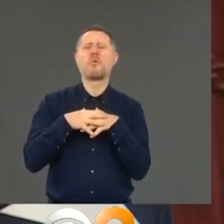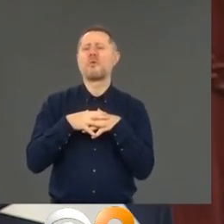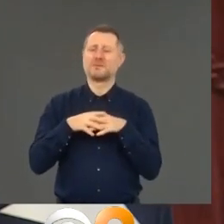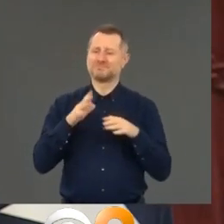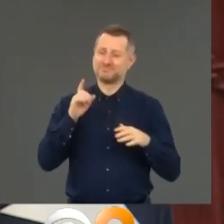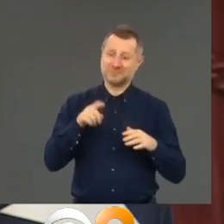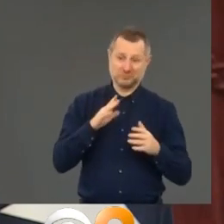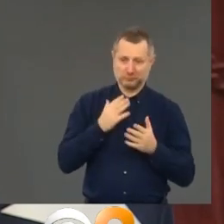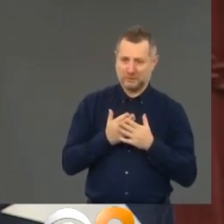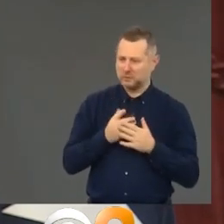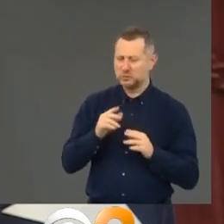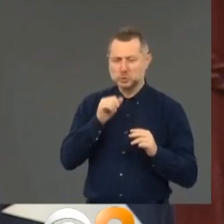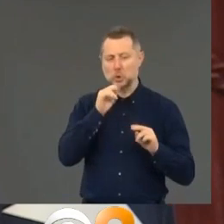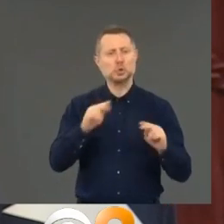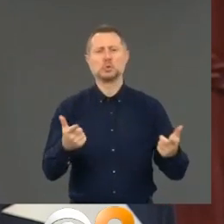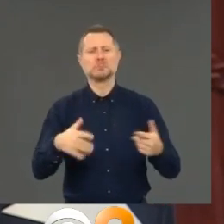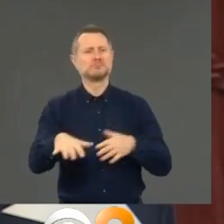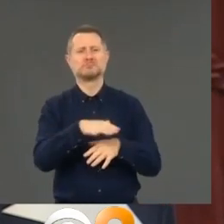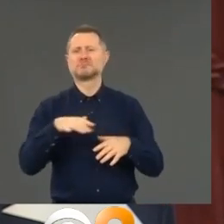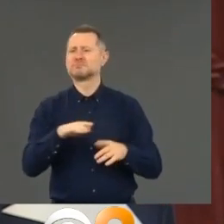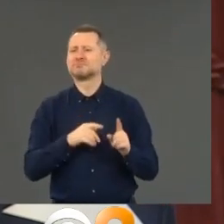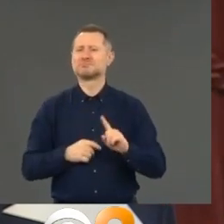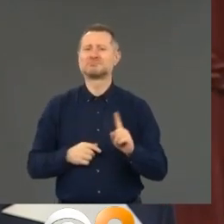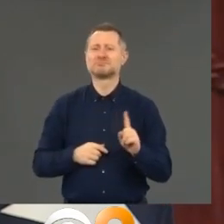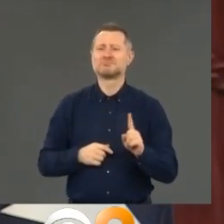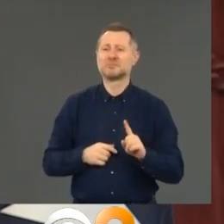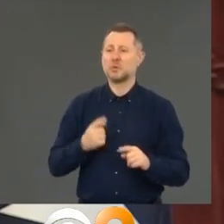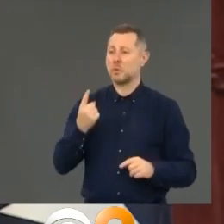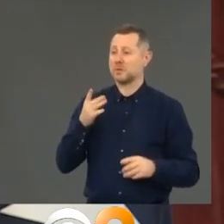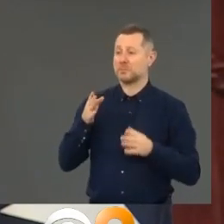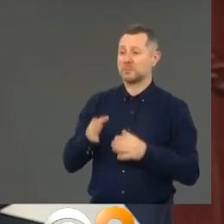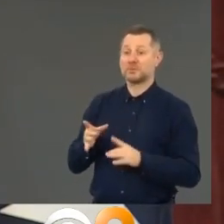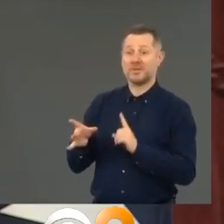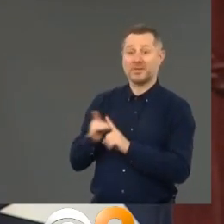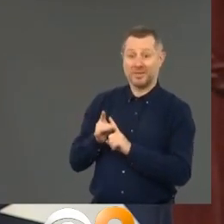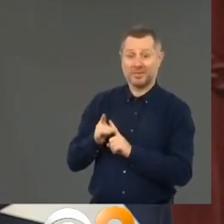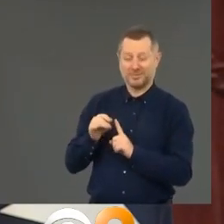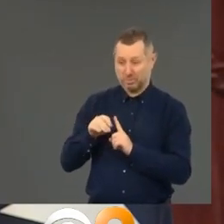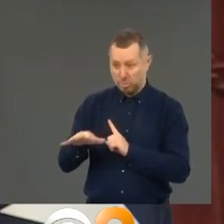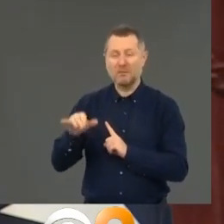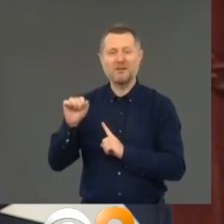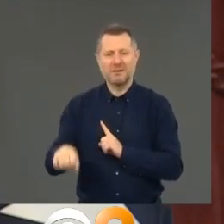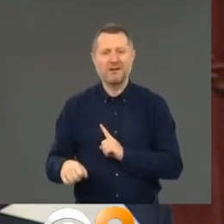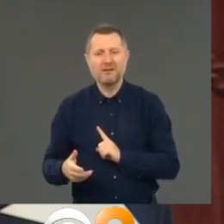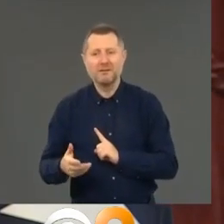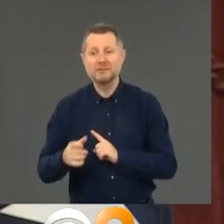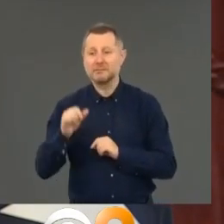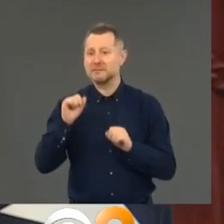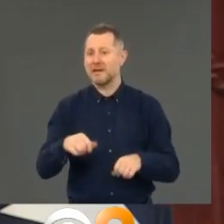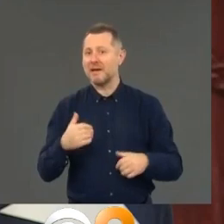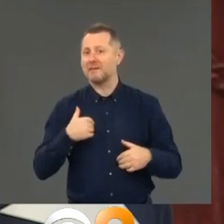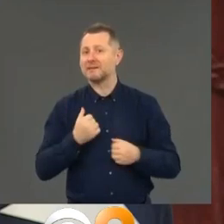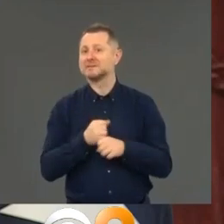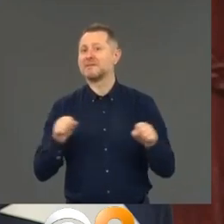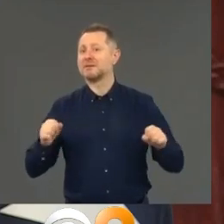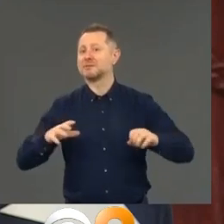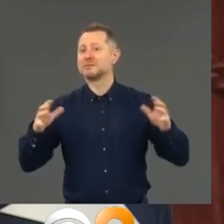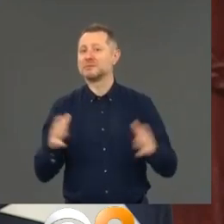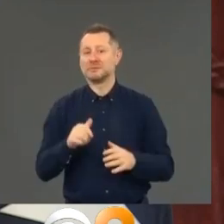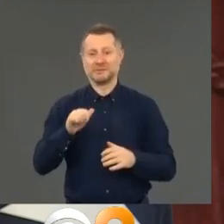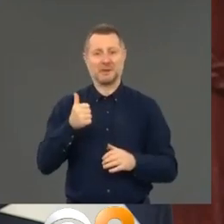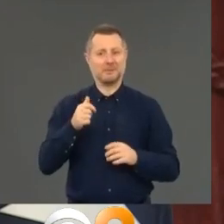an unsafe gathering of 2 people. It only takes 2. Or you can have a safe gathering of 10. You